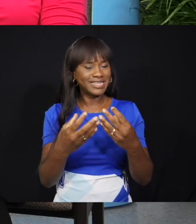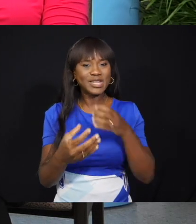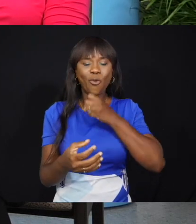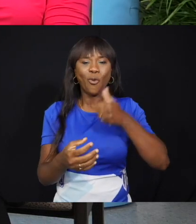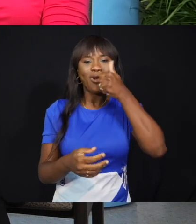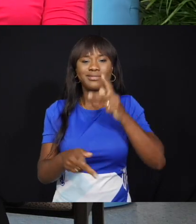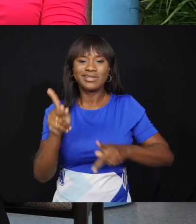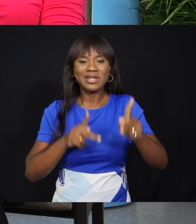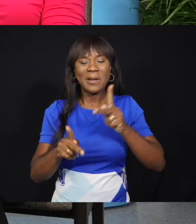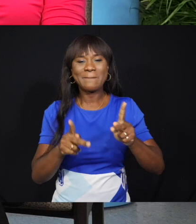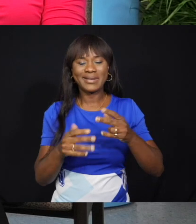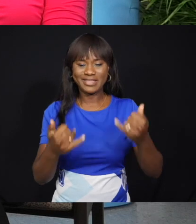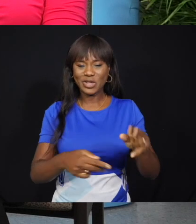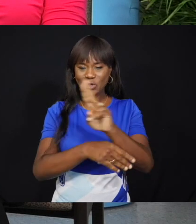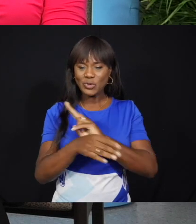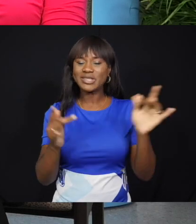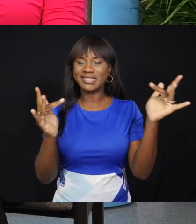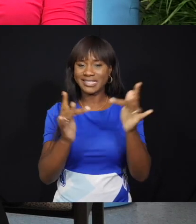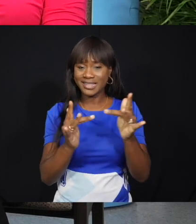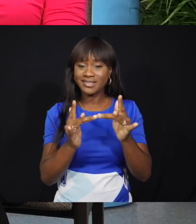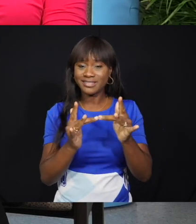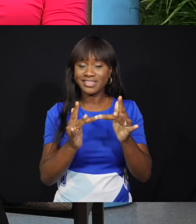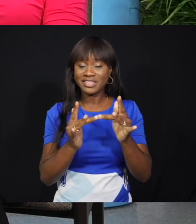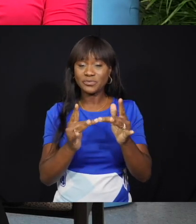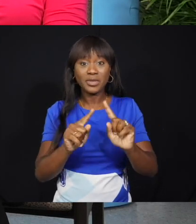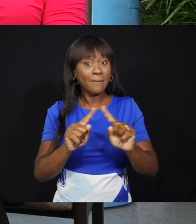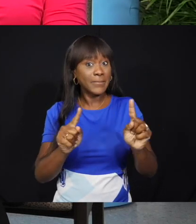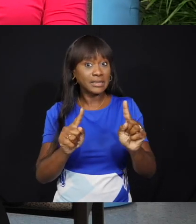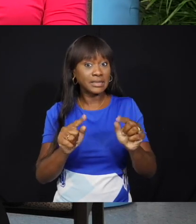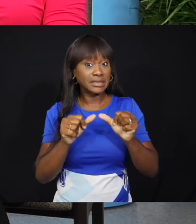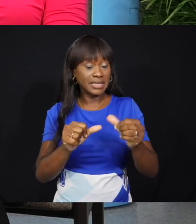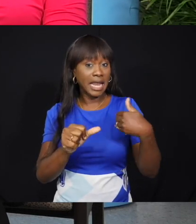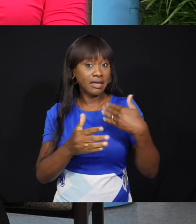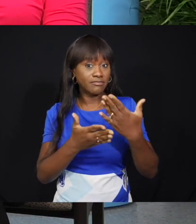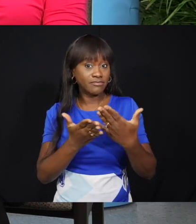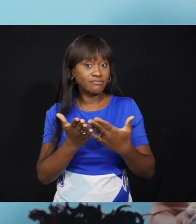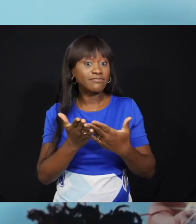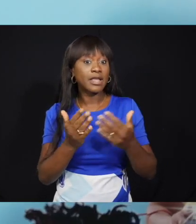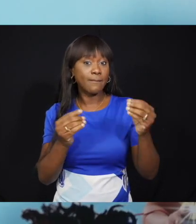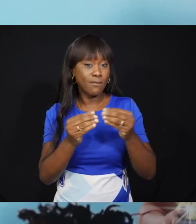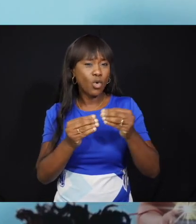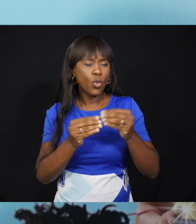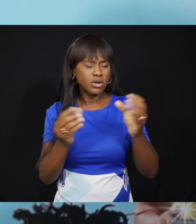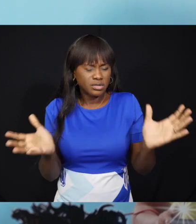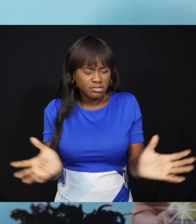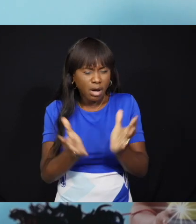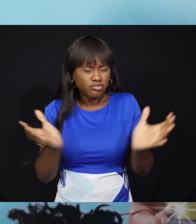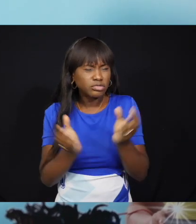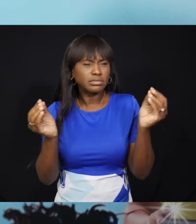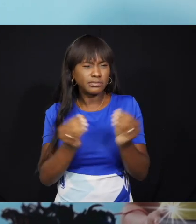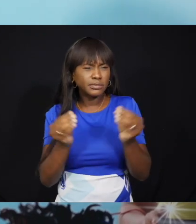liberty. Help take us home, coping skills. Yes, we've heard the numbers. We have a lot of seniors